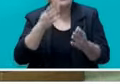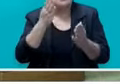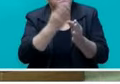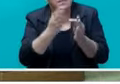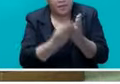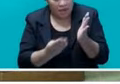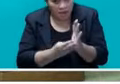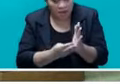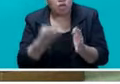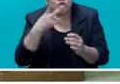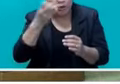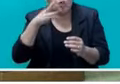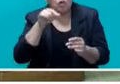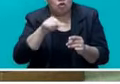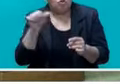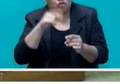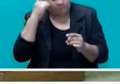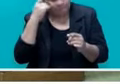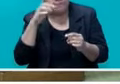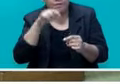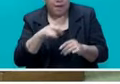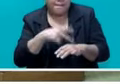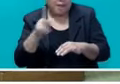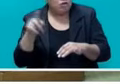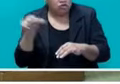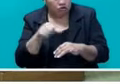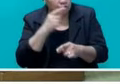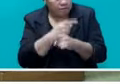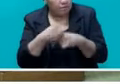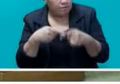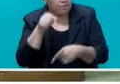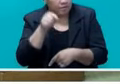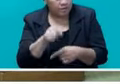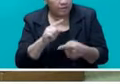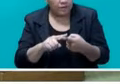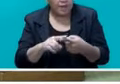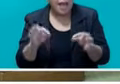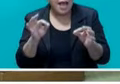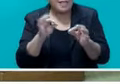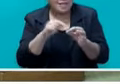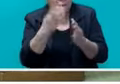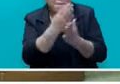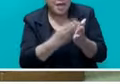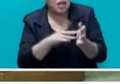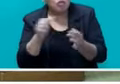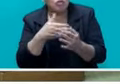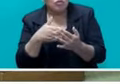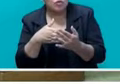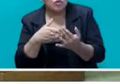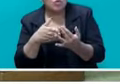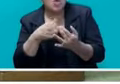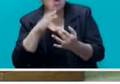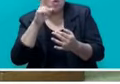2021 be considered by Parliament without delay. B, that the bill must pass through